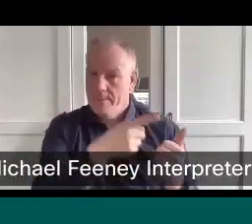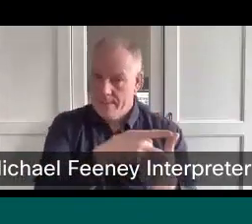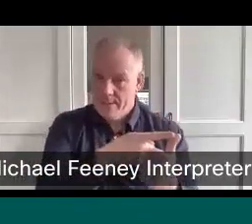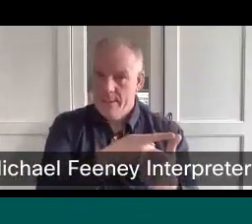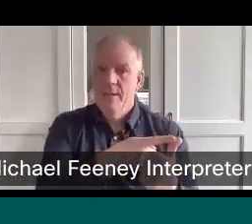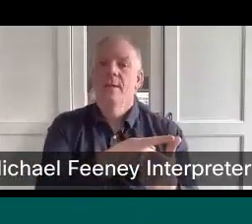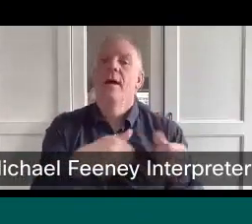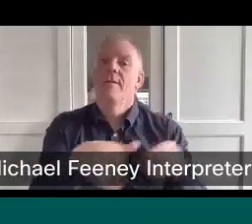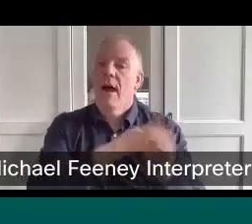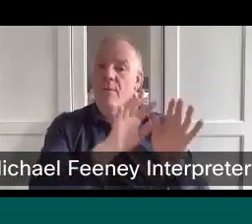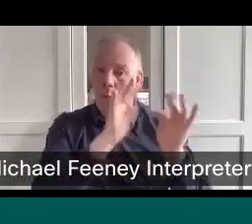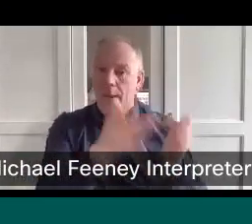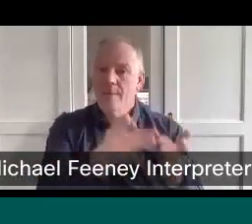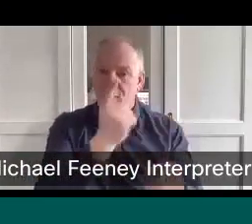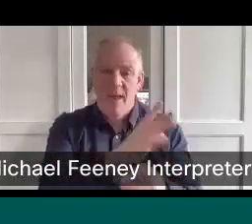and it's on our website,